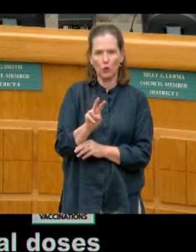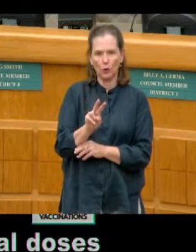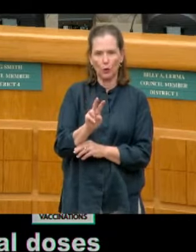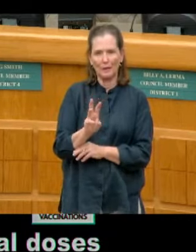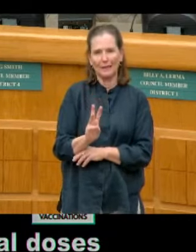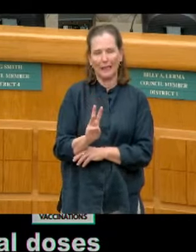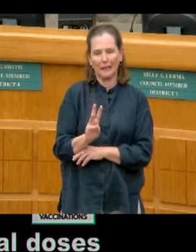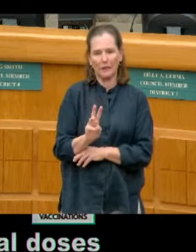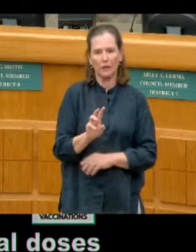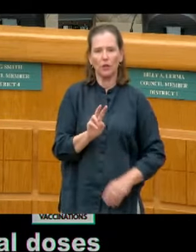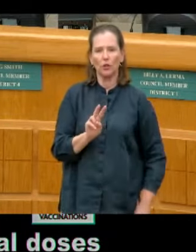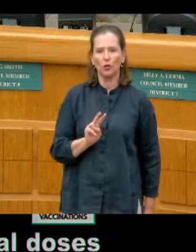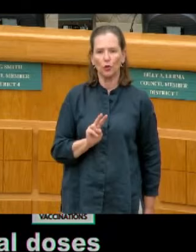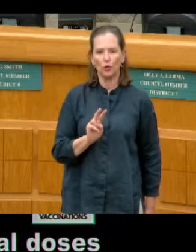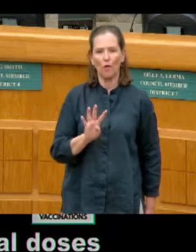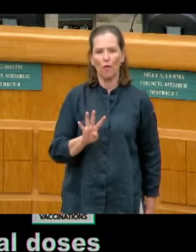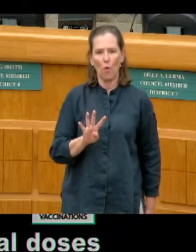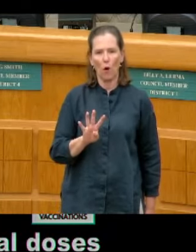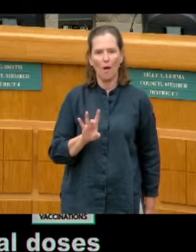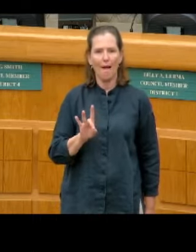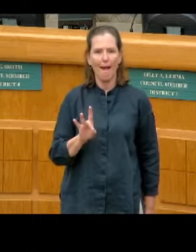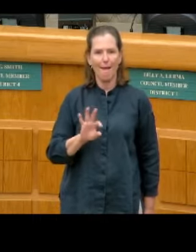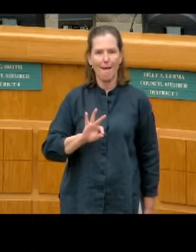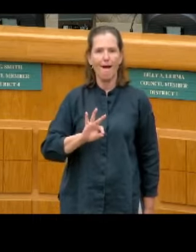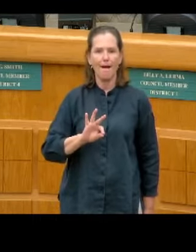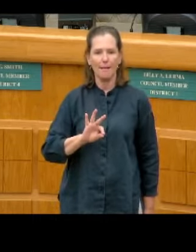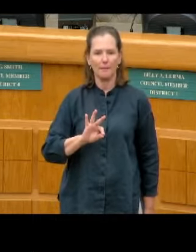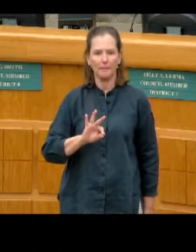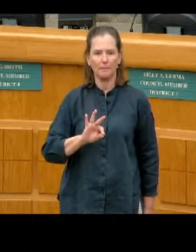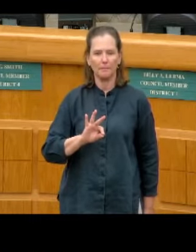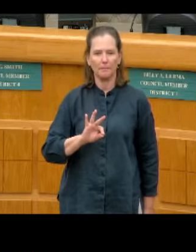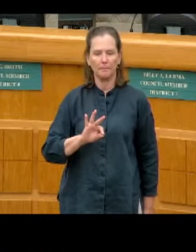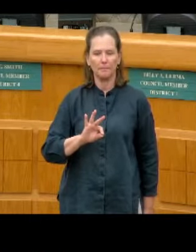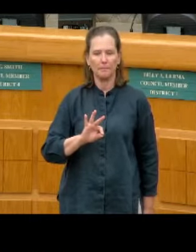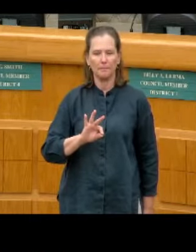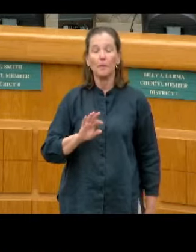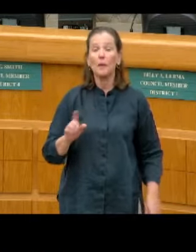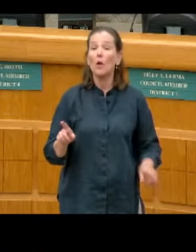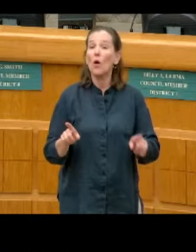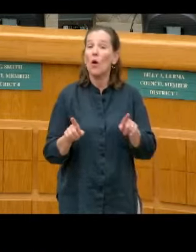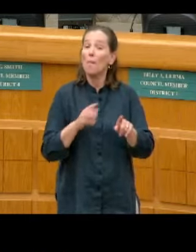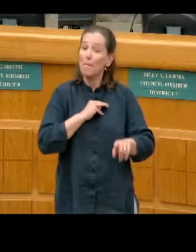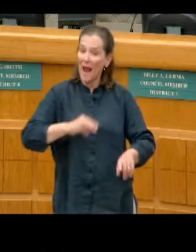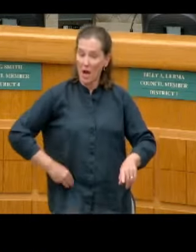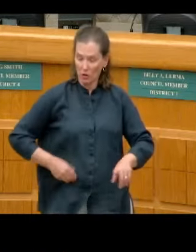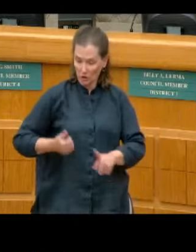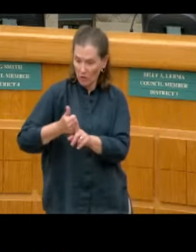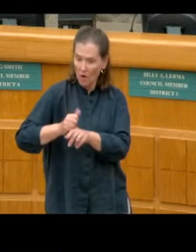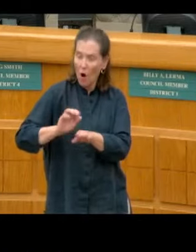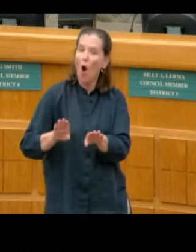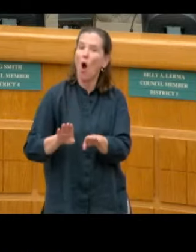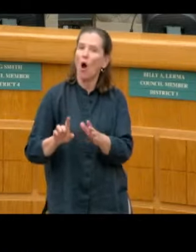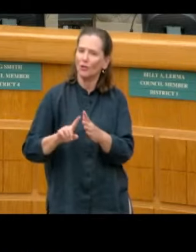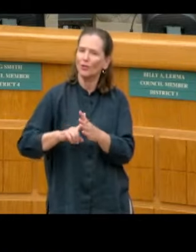826-2489. The mayor has also relaunched our Save Our Seniors program and are providing additional doses to our senior